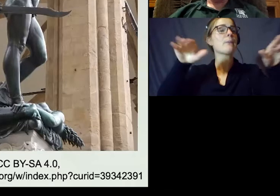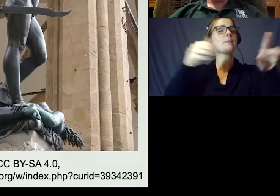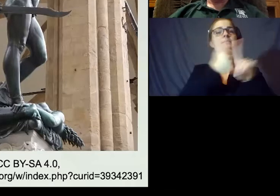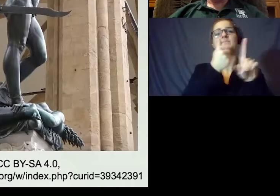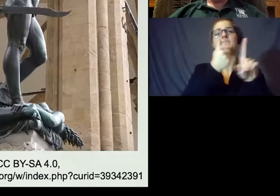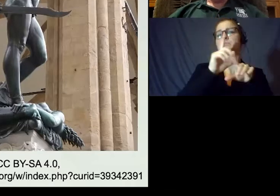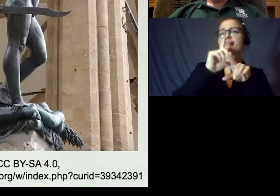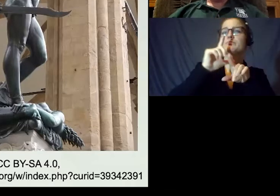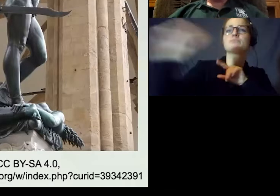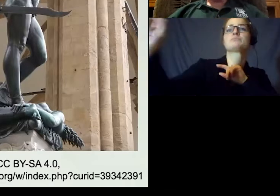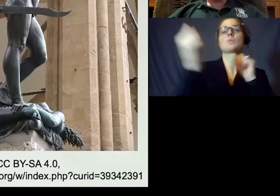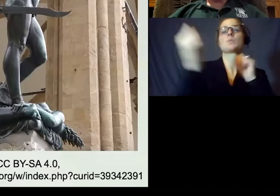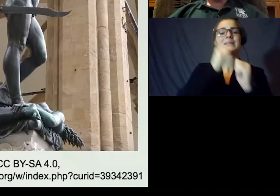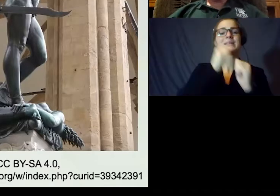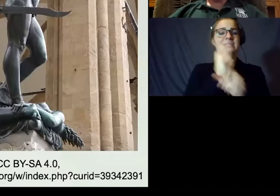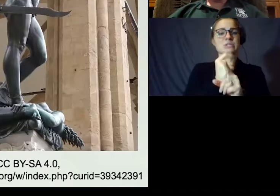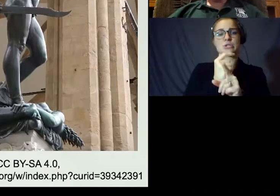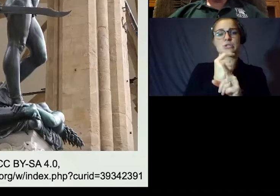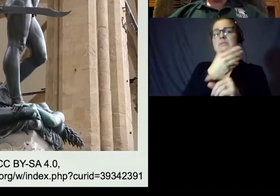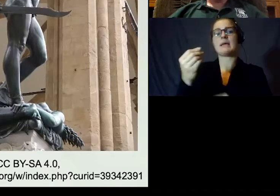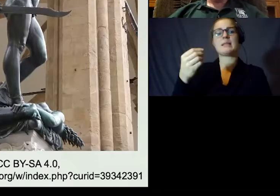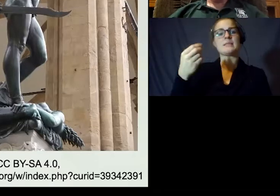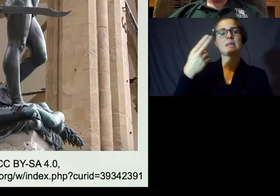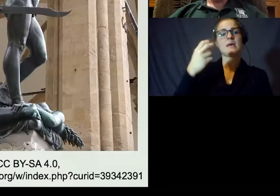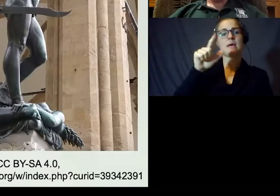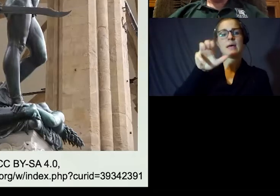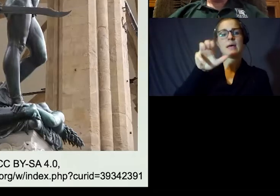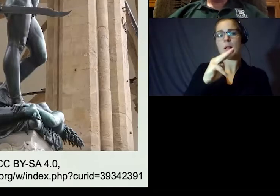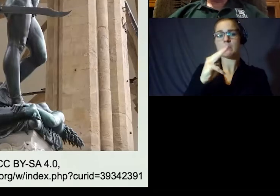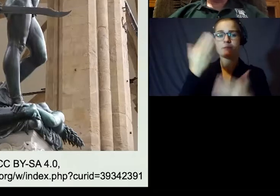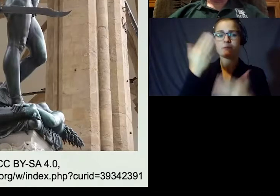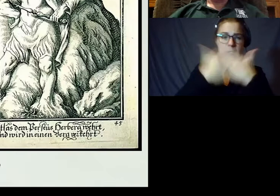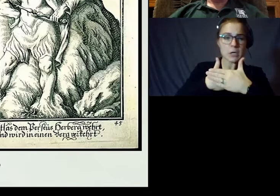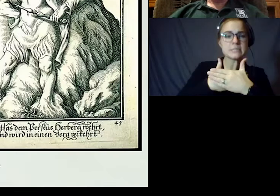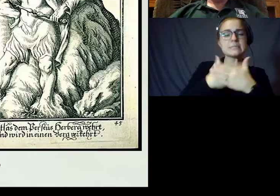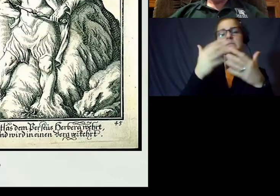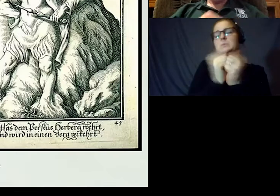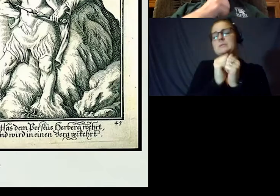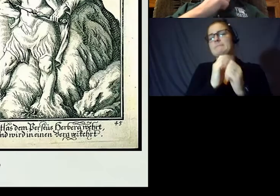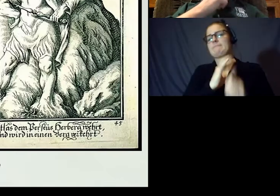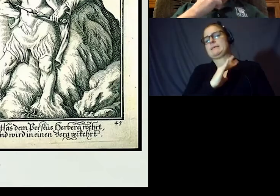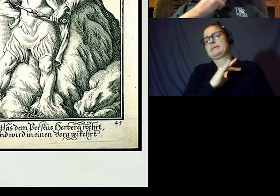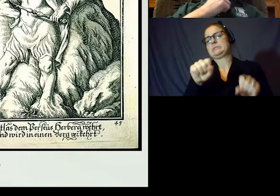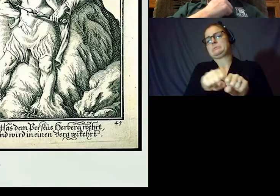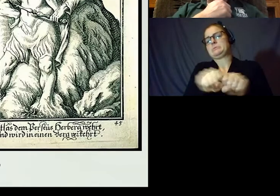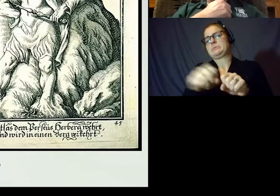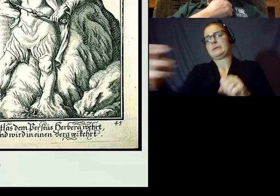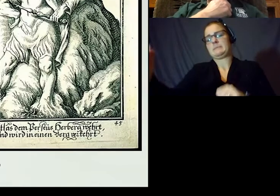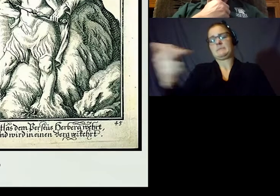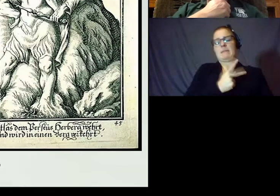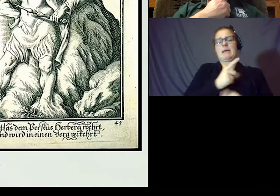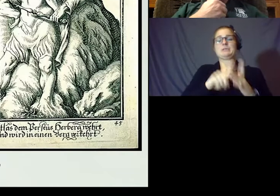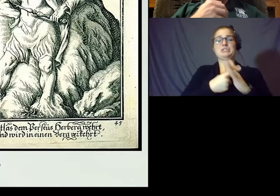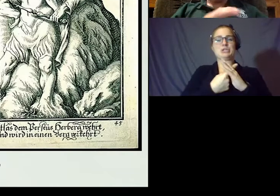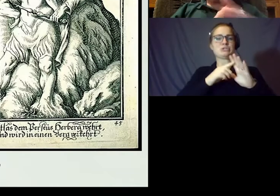darkness and his fancy shoes, and he begins his return journey. He comes to the ends of the